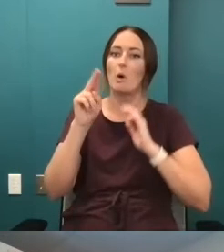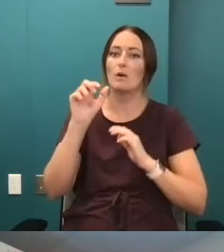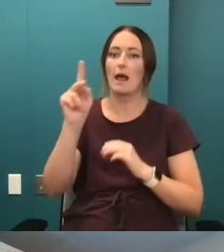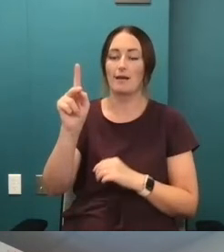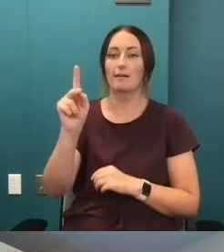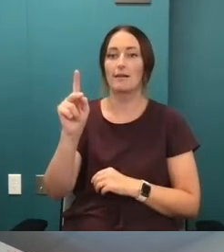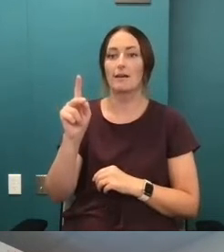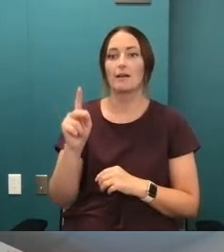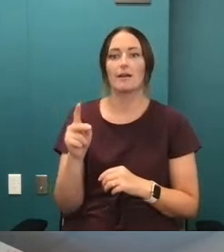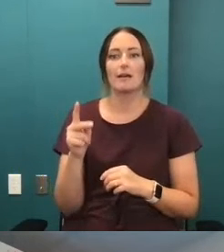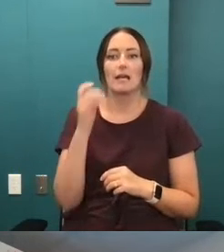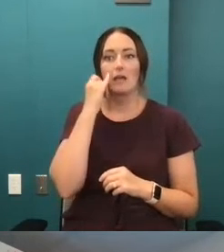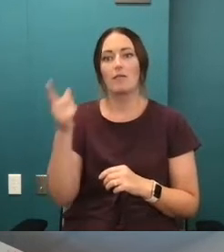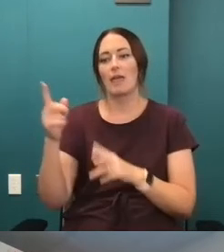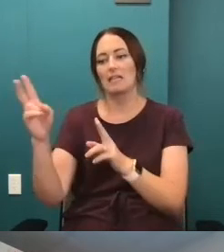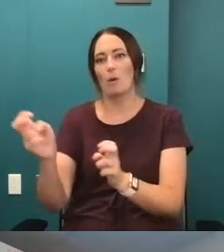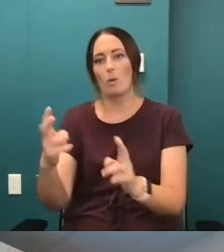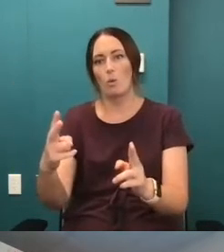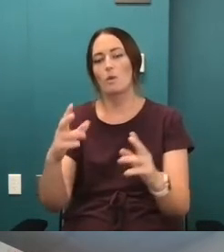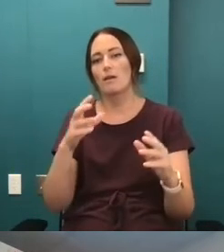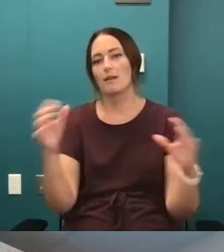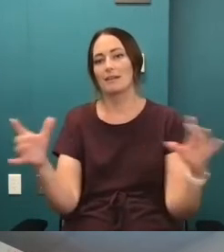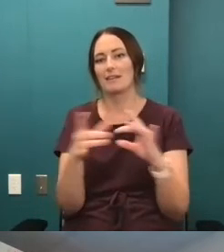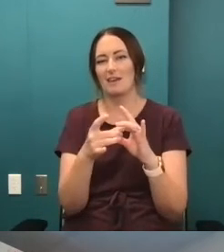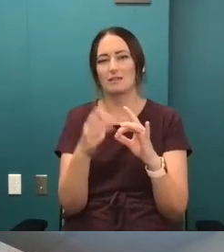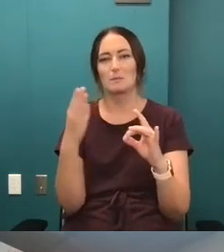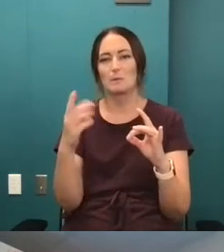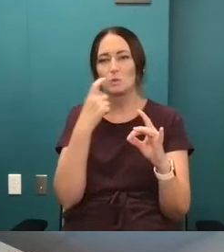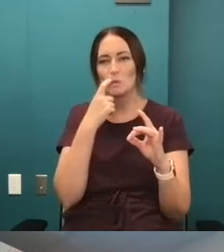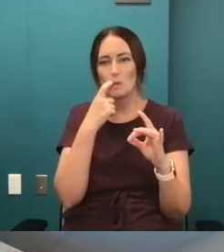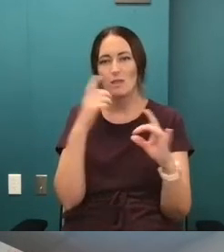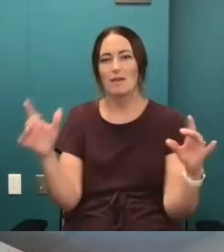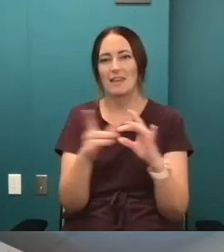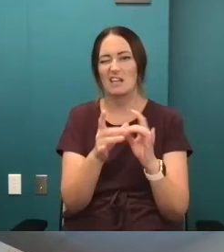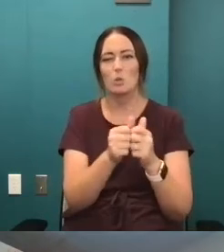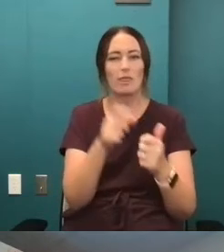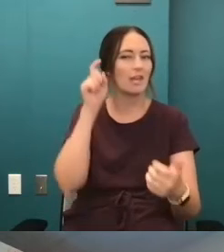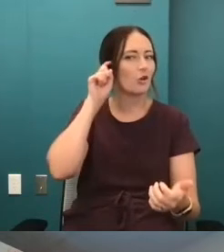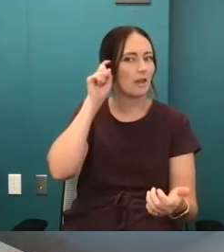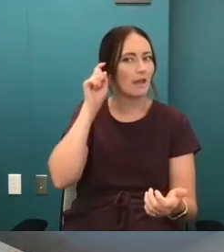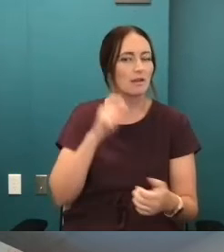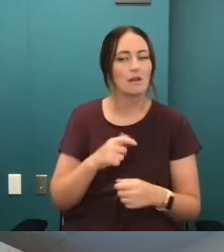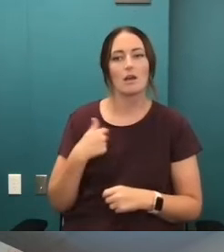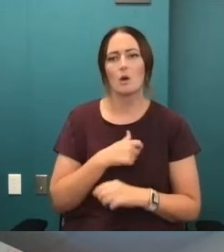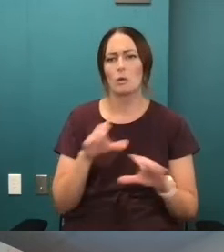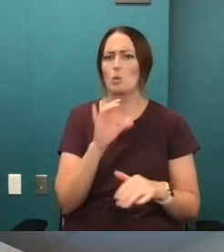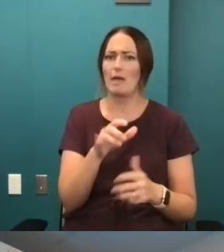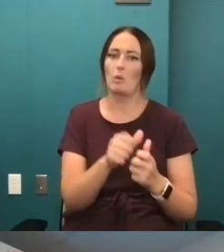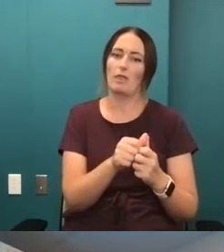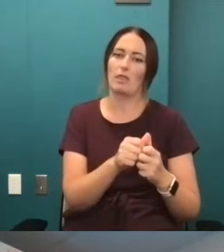that they download and connect to the Bluetooth to connect to the child's hearing aids. And we do that with parents' permission only, of